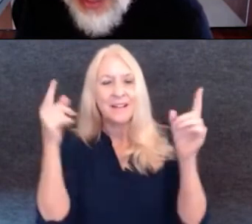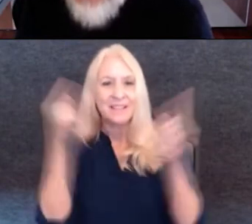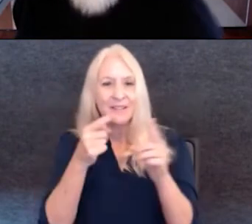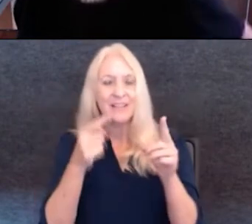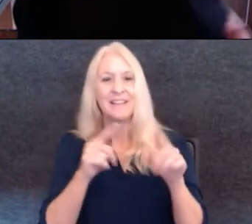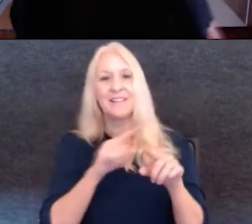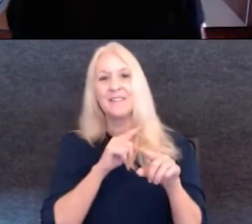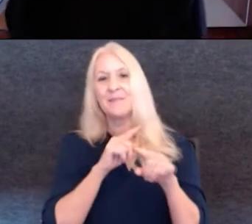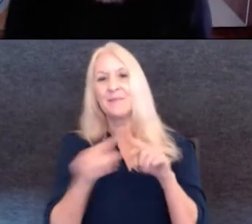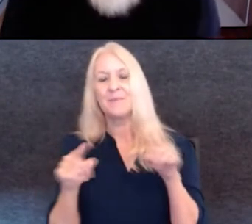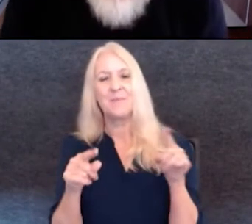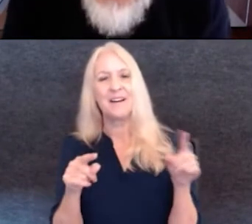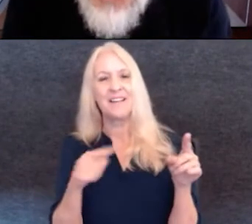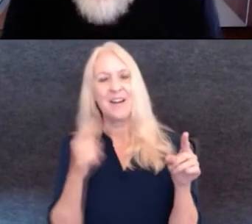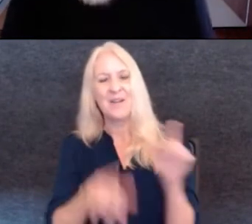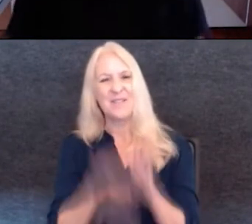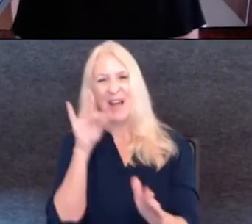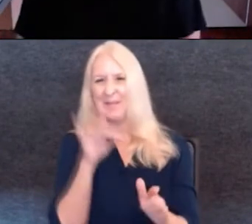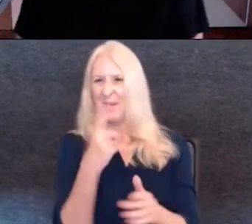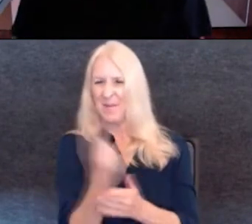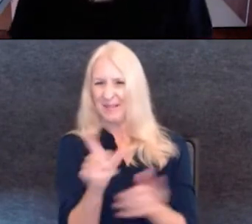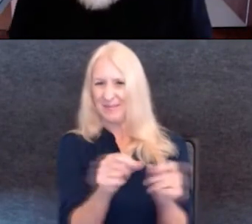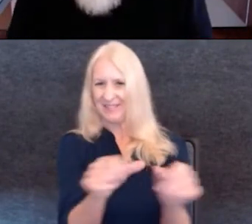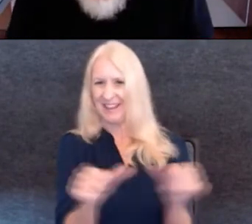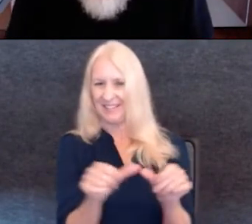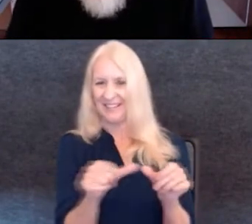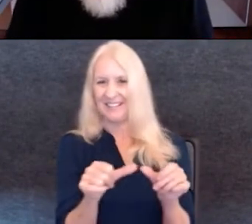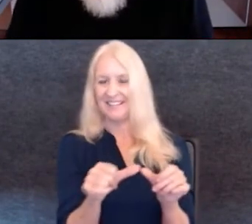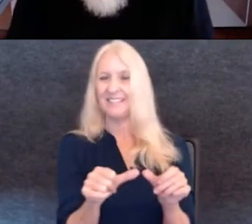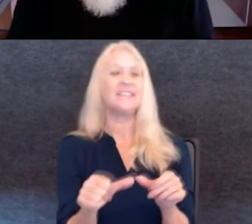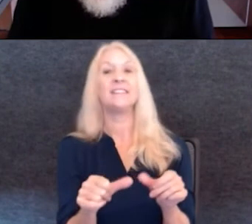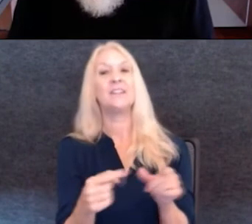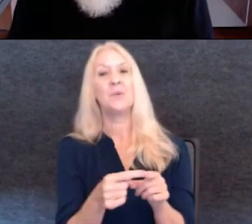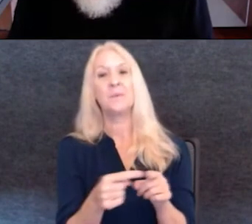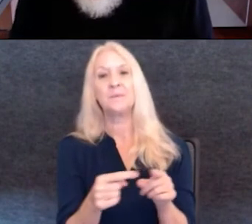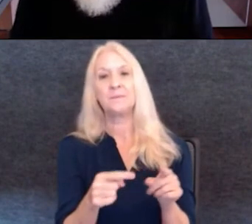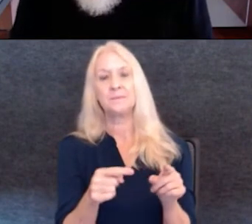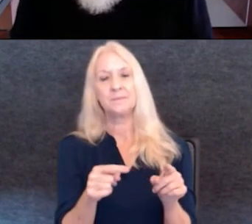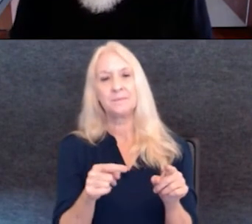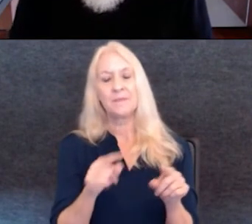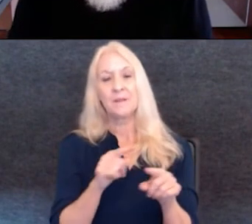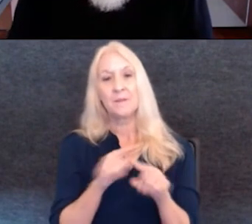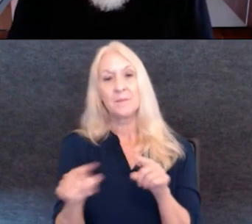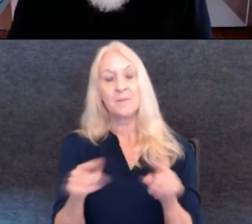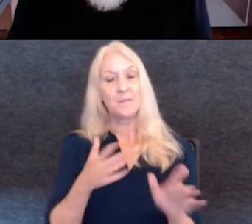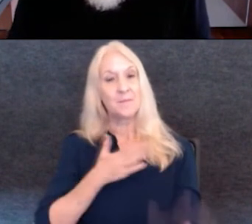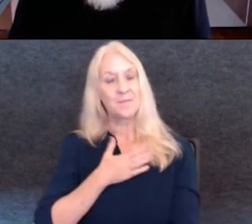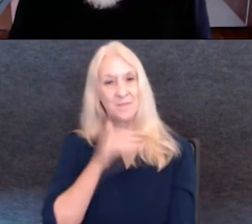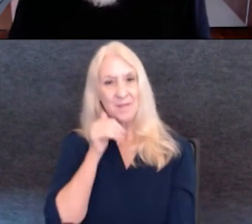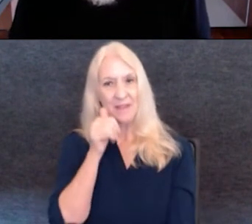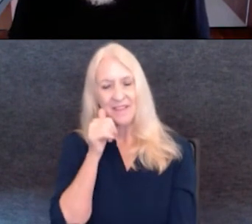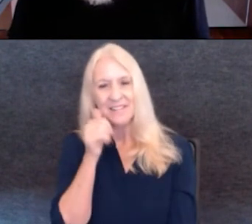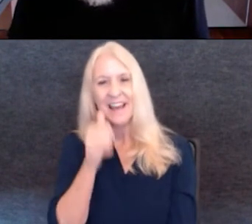Pancho Villa. I love that. I love yeah, that. Yeah, but imagine to be able to like your everyday basis is around this building.